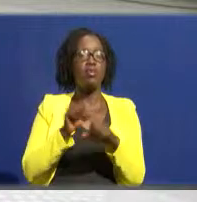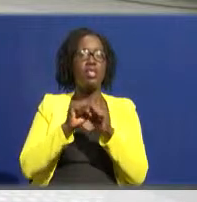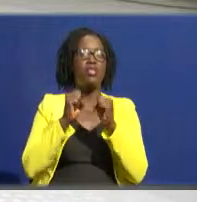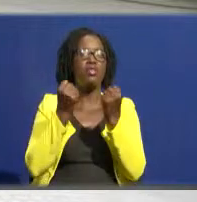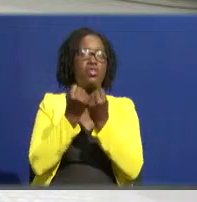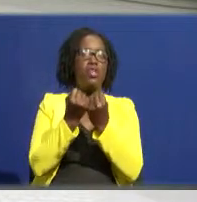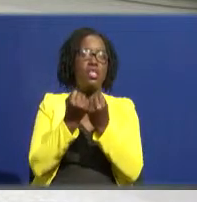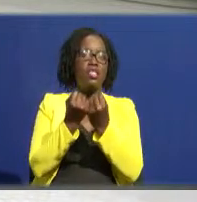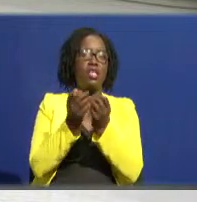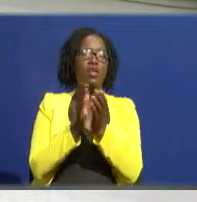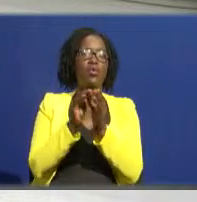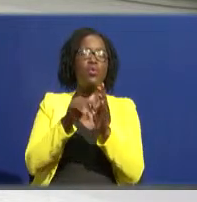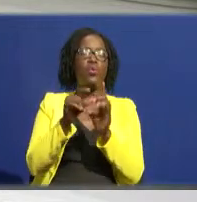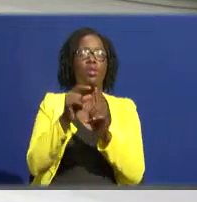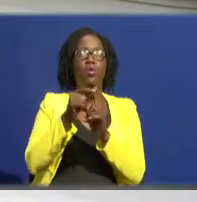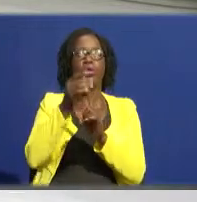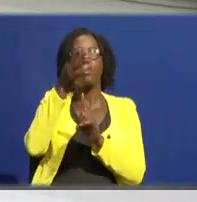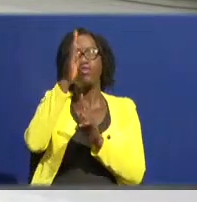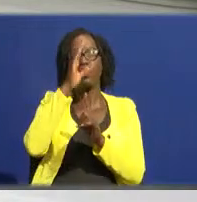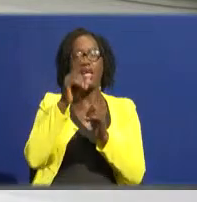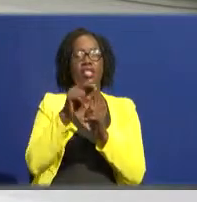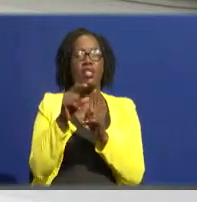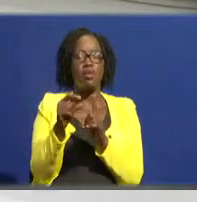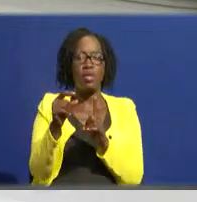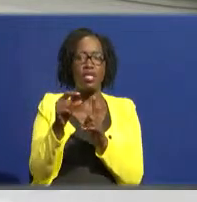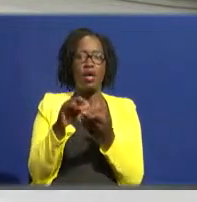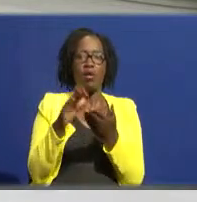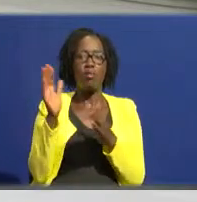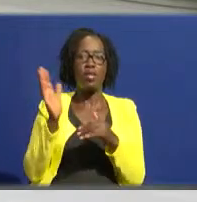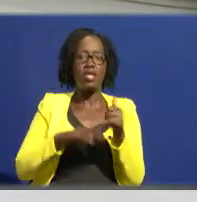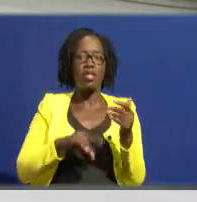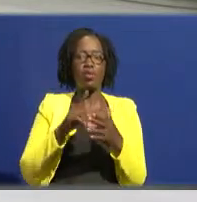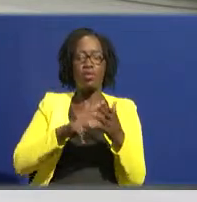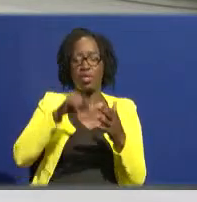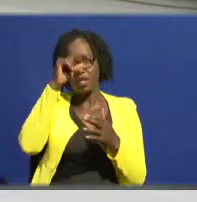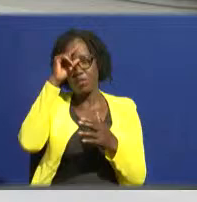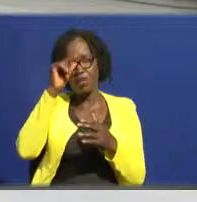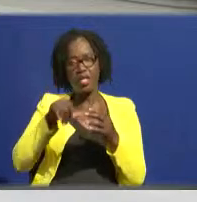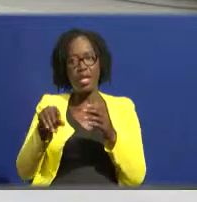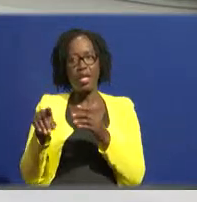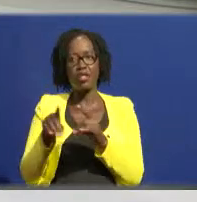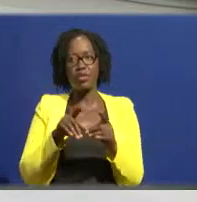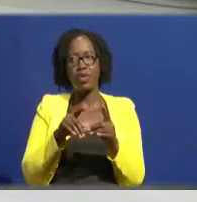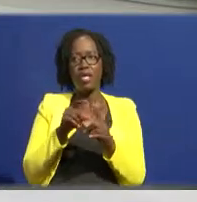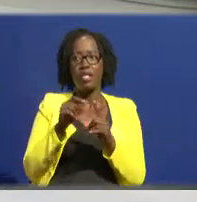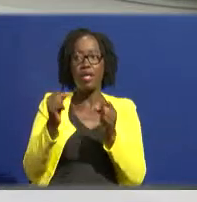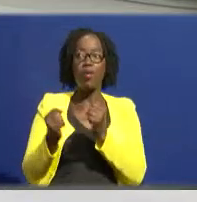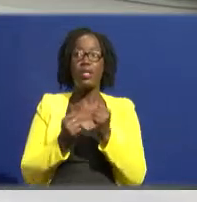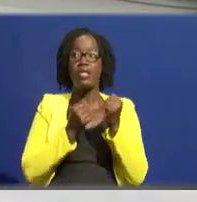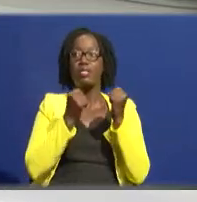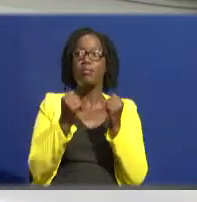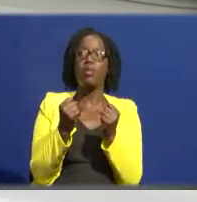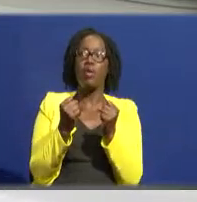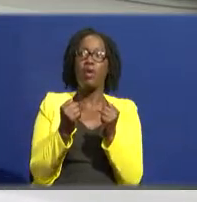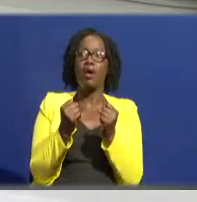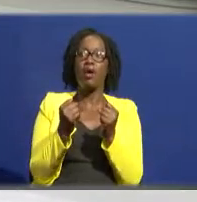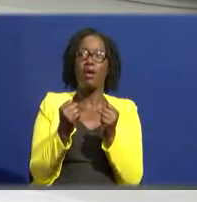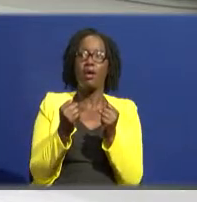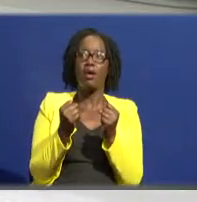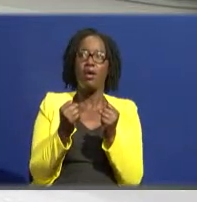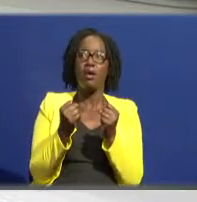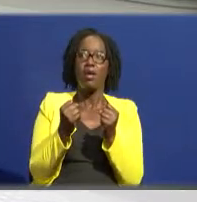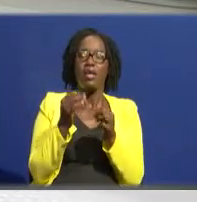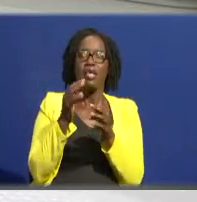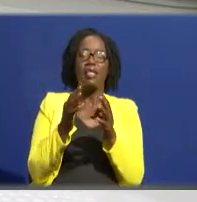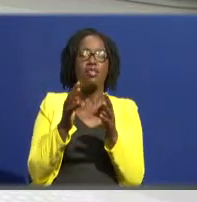socialize with the Word. And the Word is doing more than what the government can do, because the Word is the power, you know. And when we